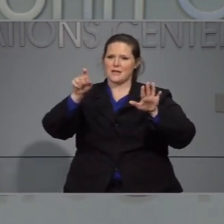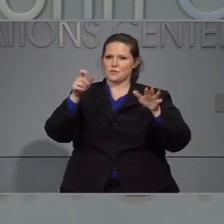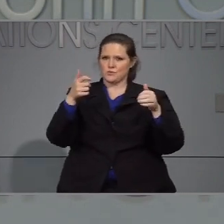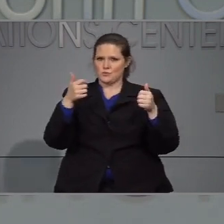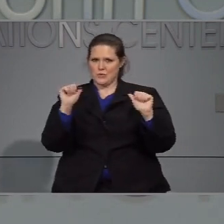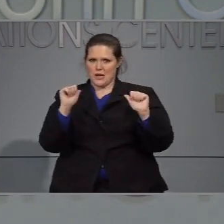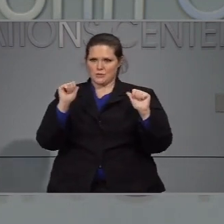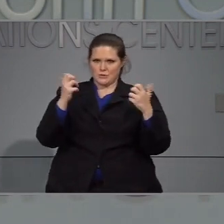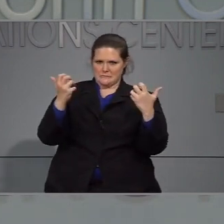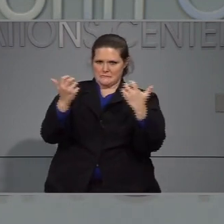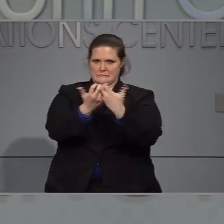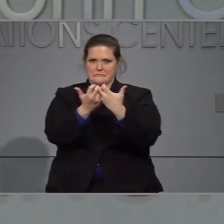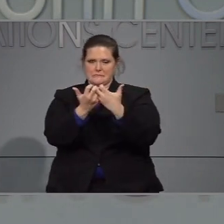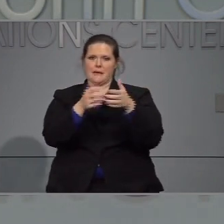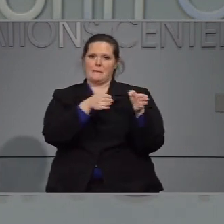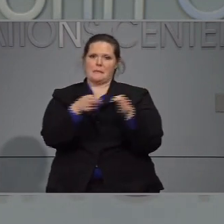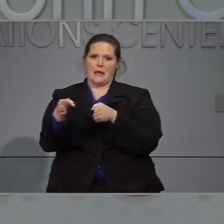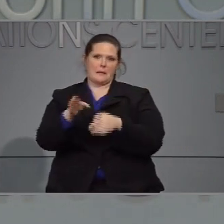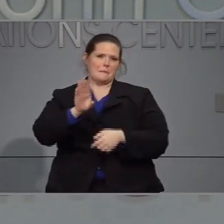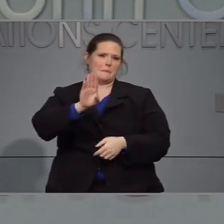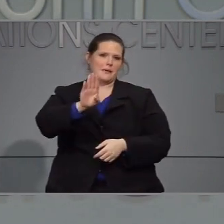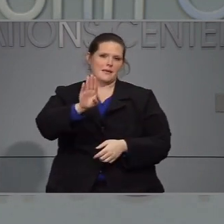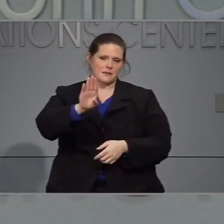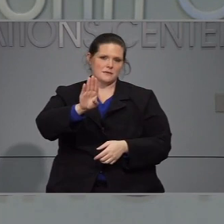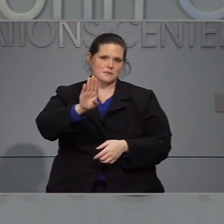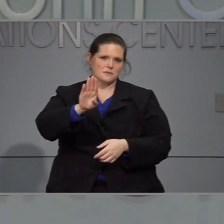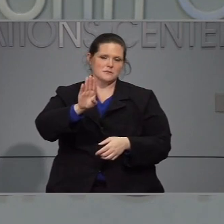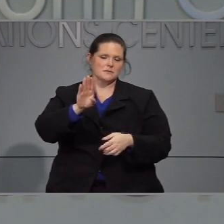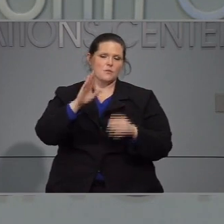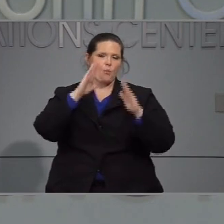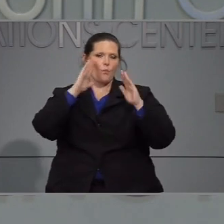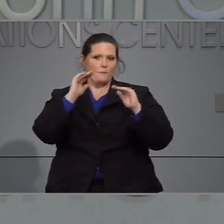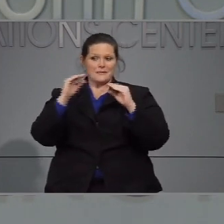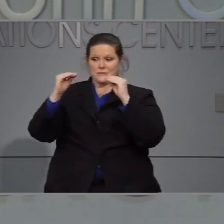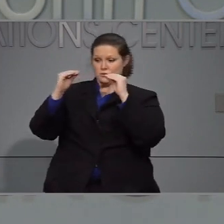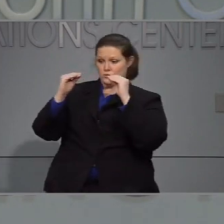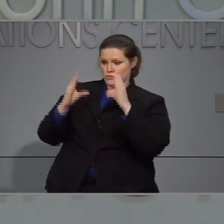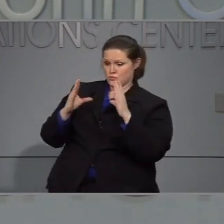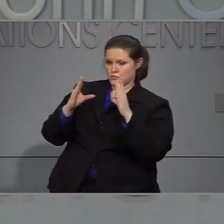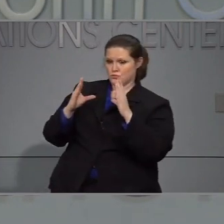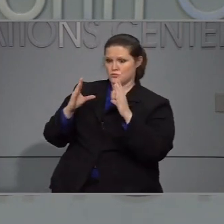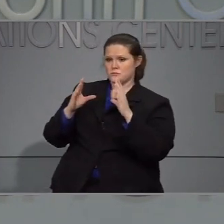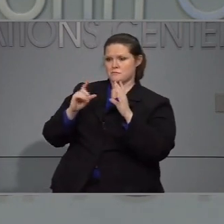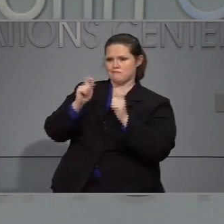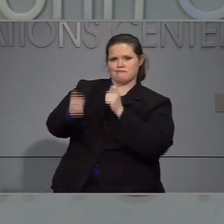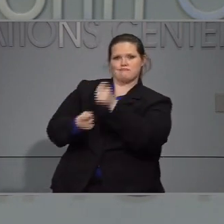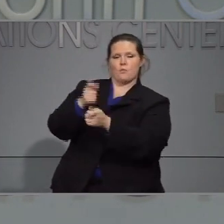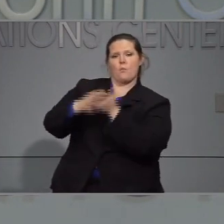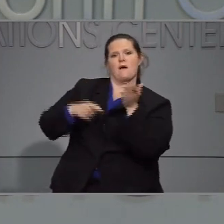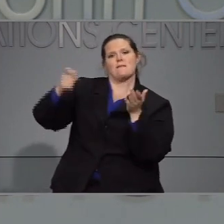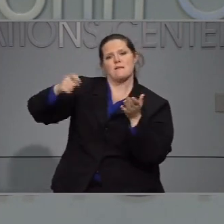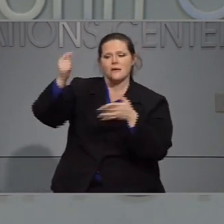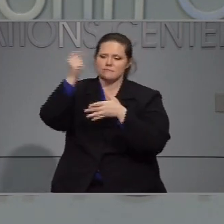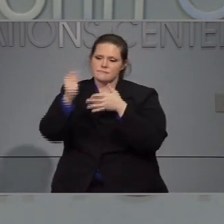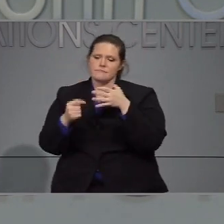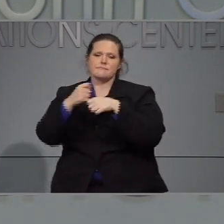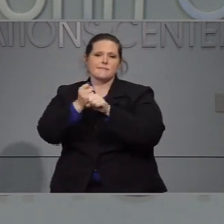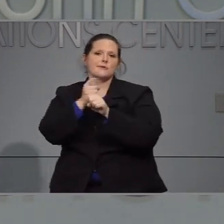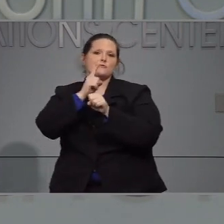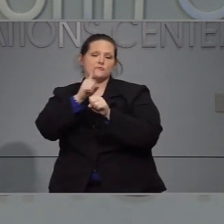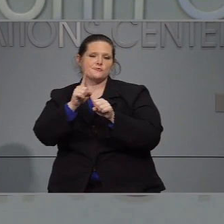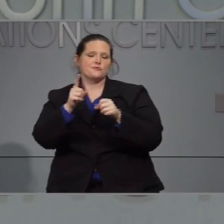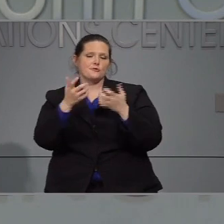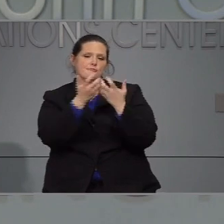possibly can and help equip our teachers with the tools that they need to make sure that we do this remote